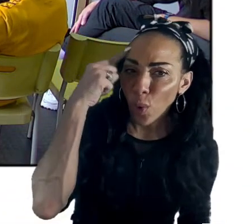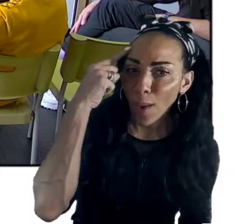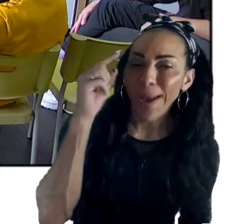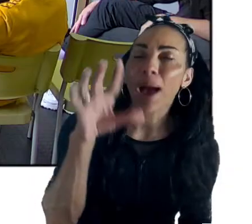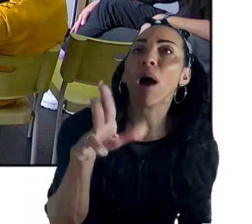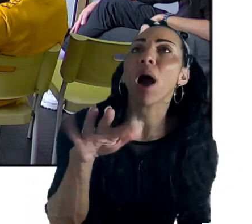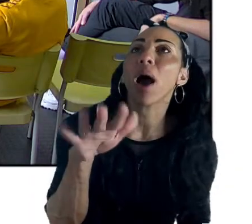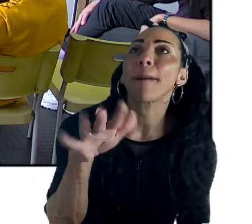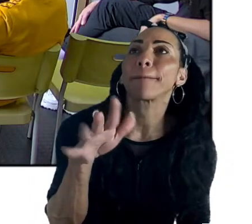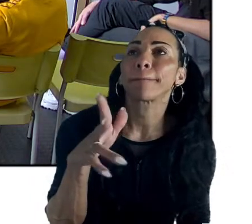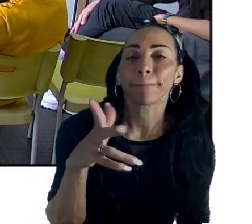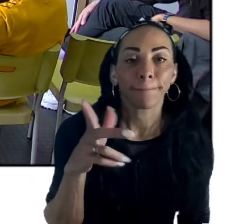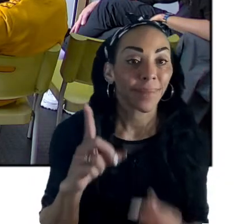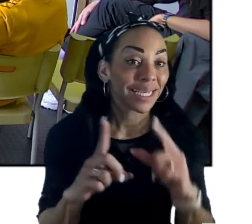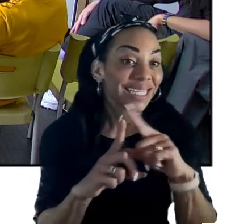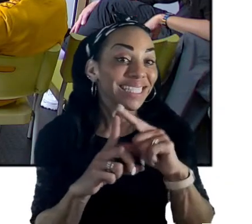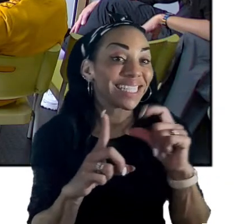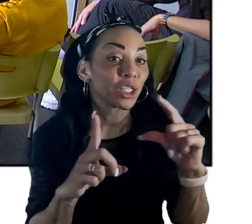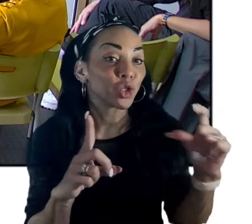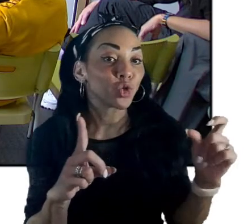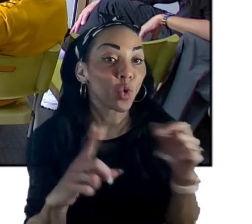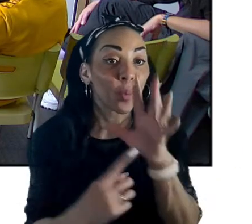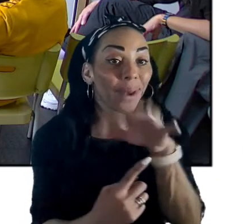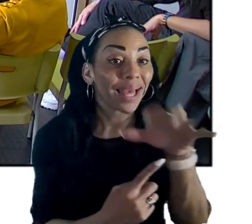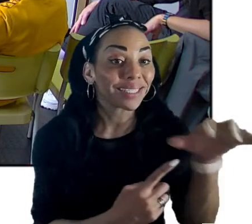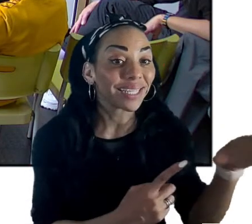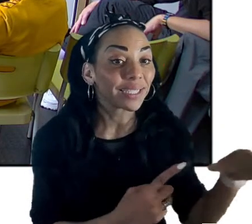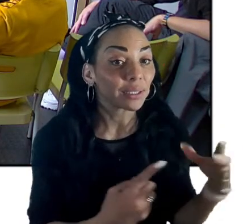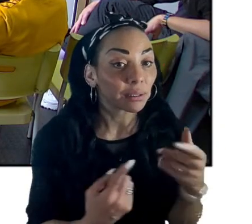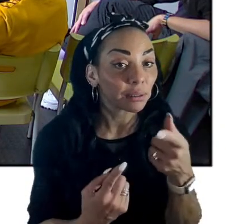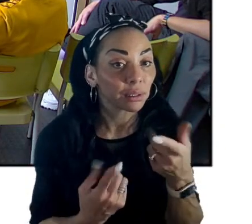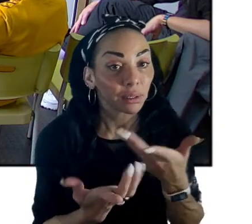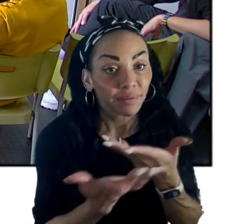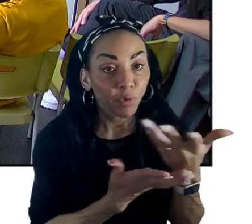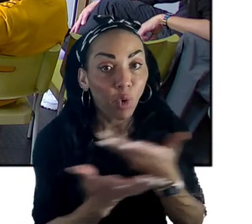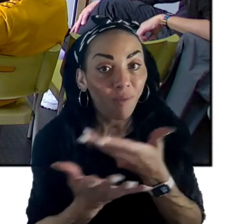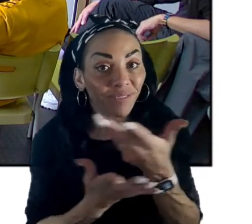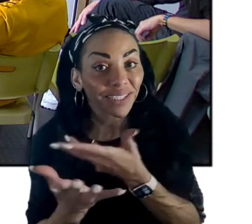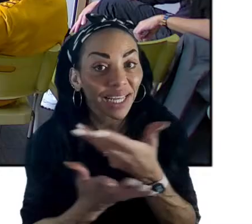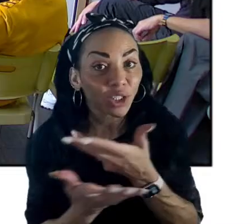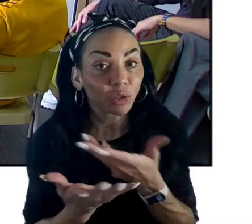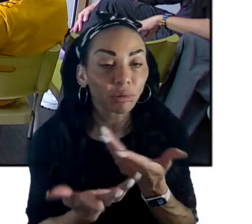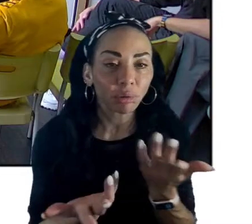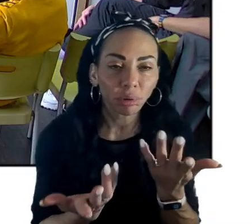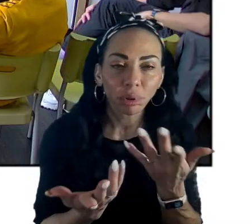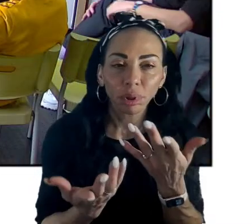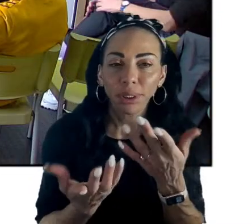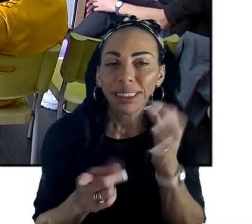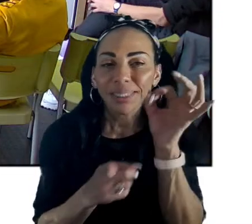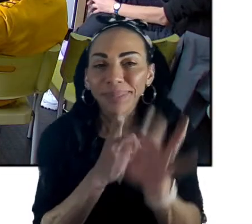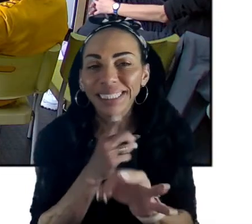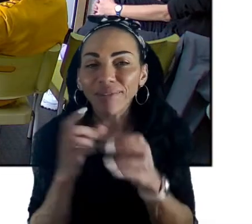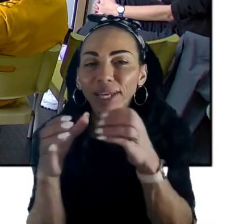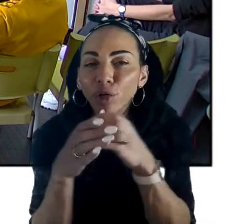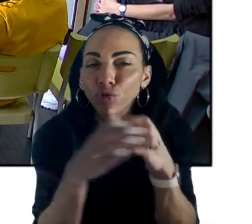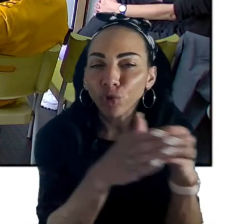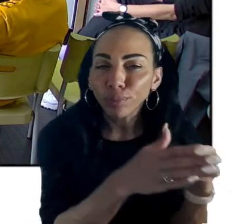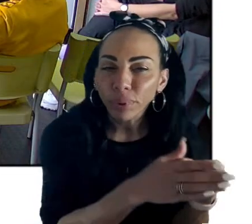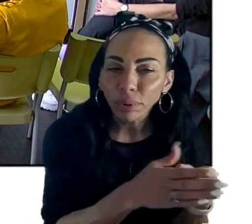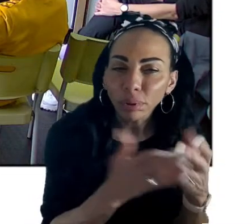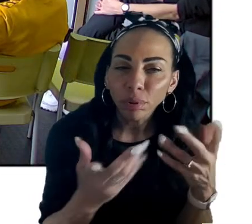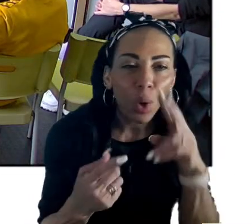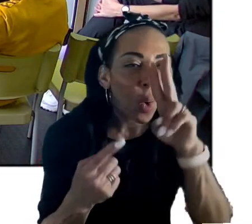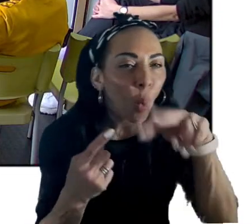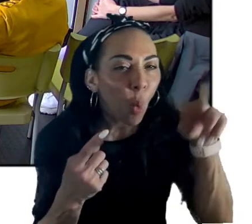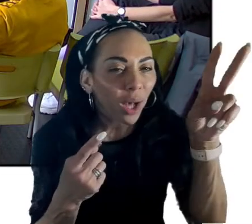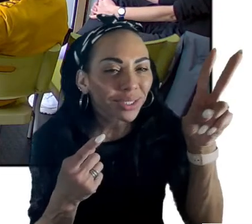digital places to have those conversations as well and gather those stories? Well, like WhatsApp groups, or, you know, there's all those little tendrils,